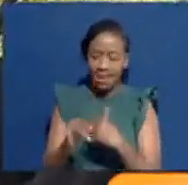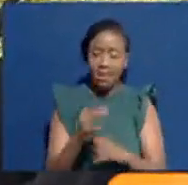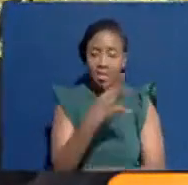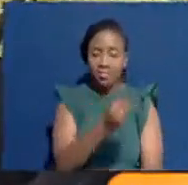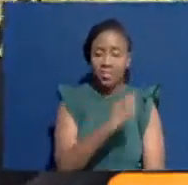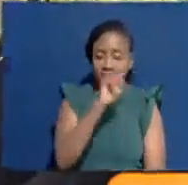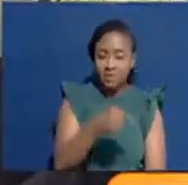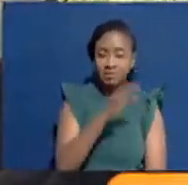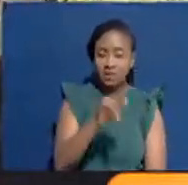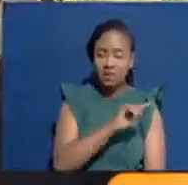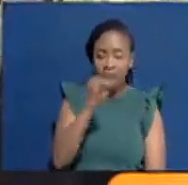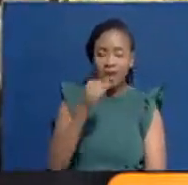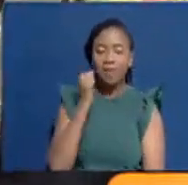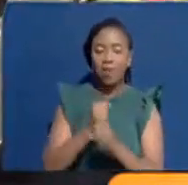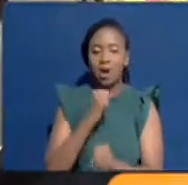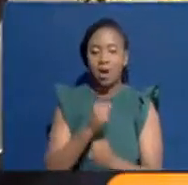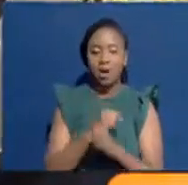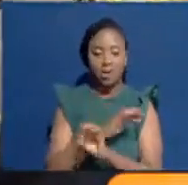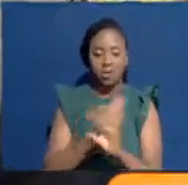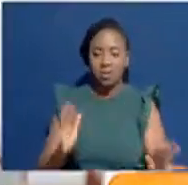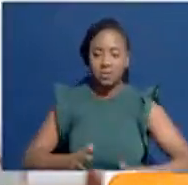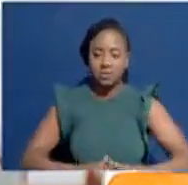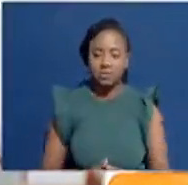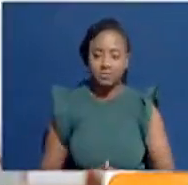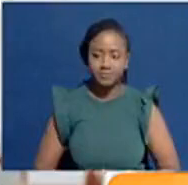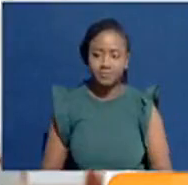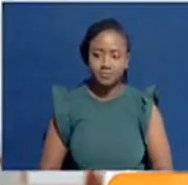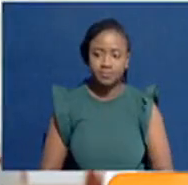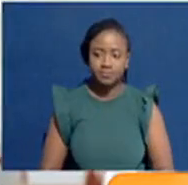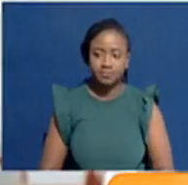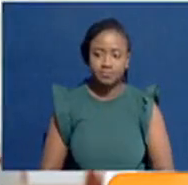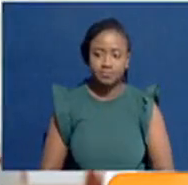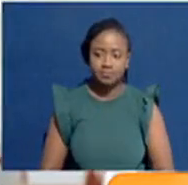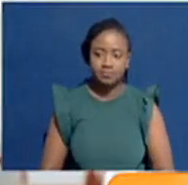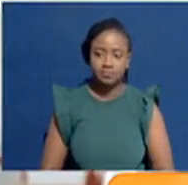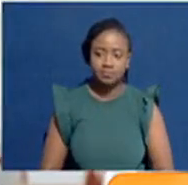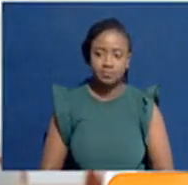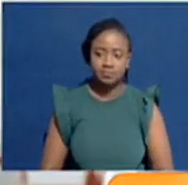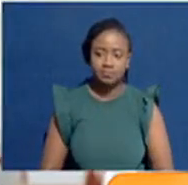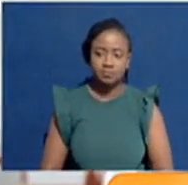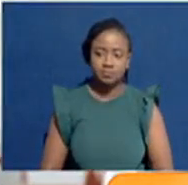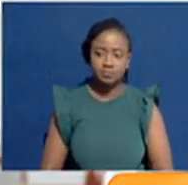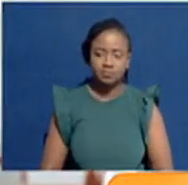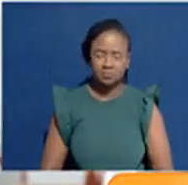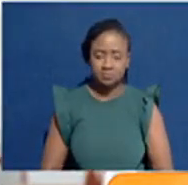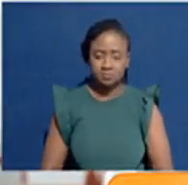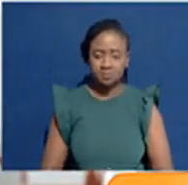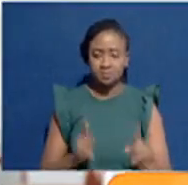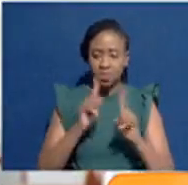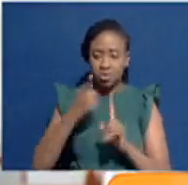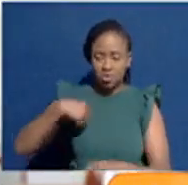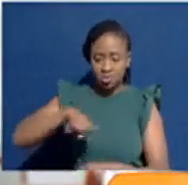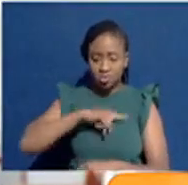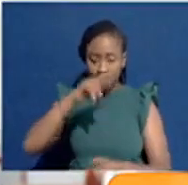30,000 coming for work-related activities. We also believe in outside of Nairobi